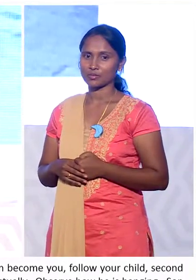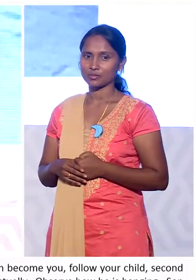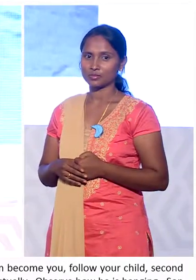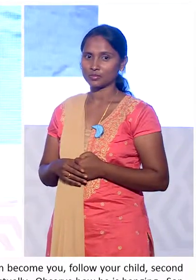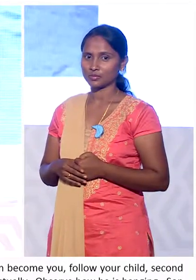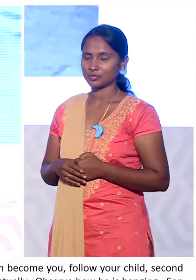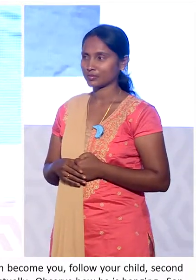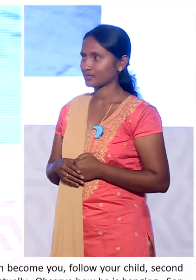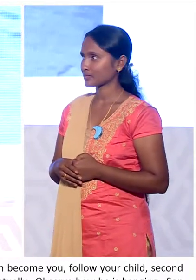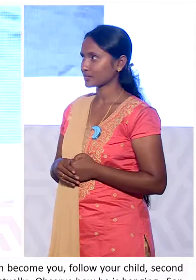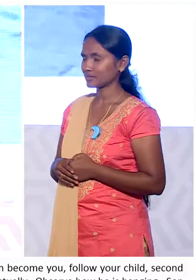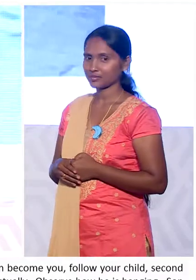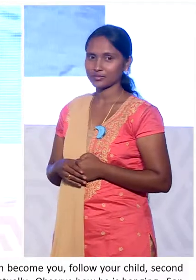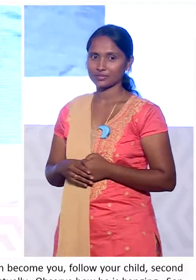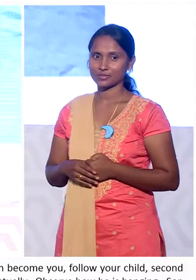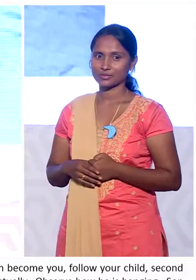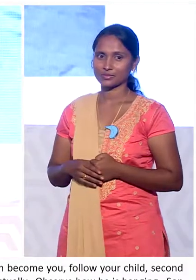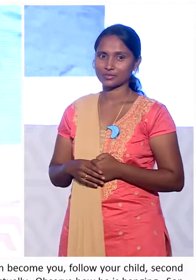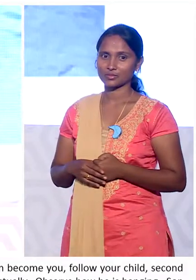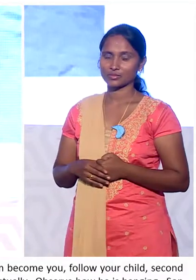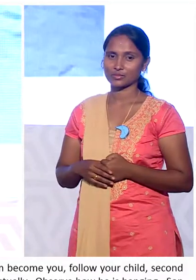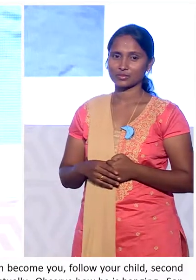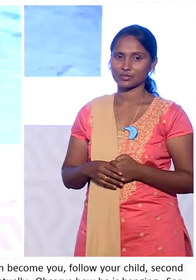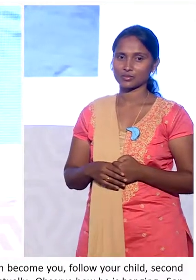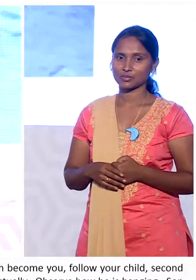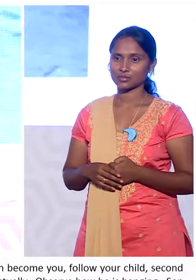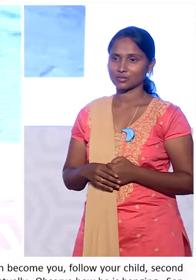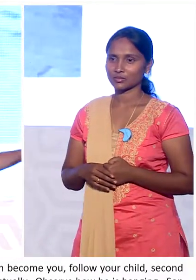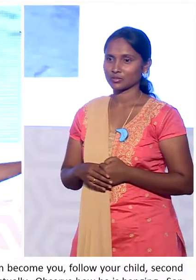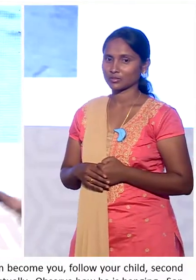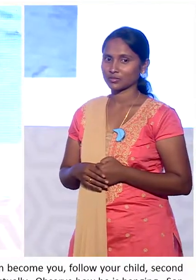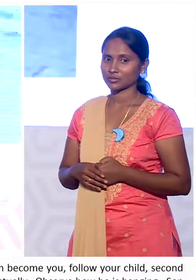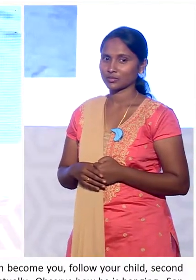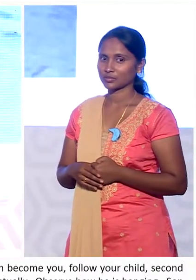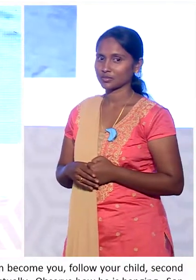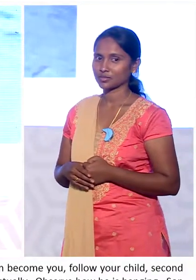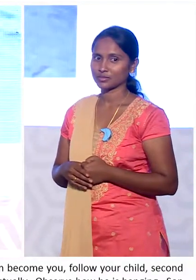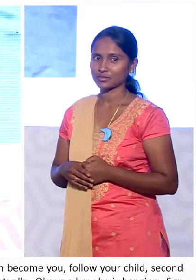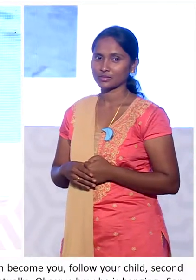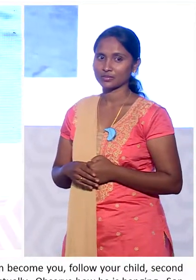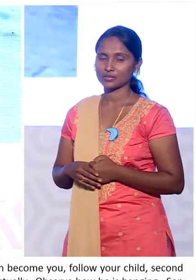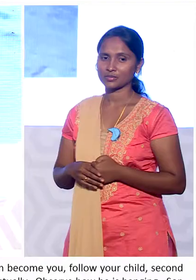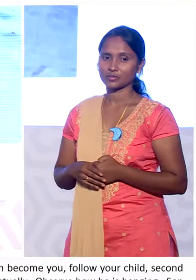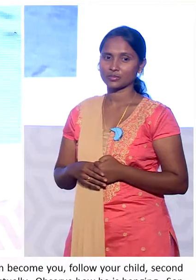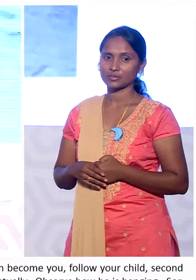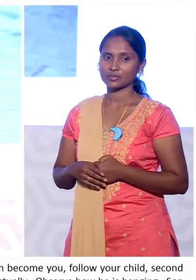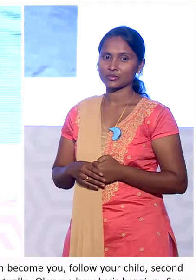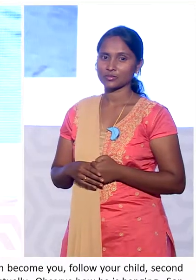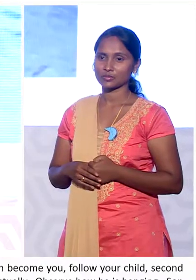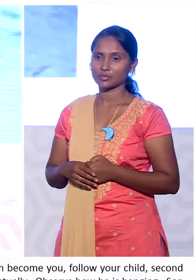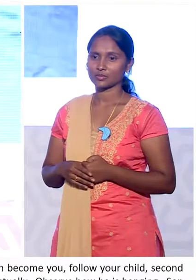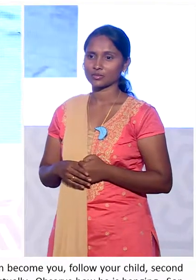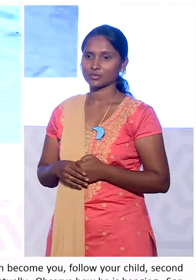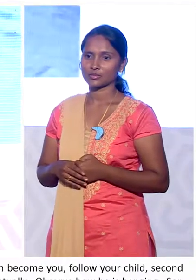cells, and it's designed to stop you from thinking in a split second, so you act. So if an elephant comes through the wall behind me right now